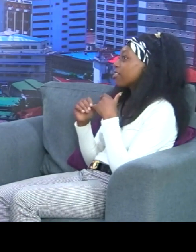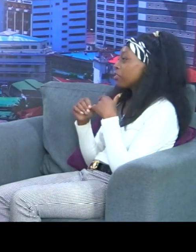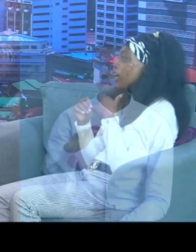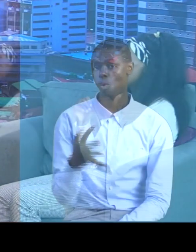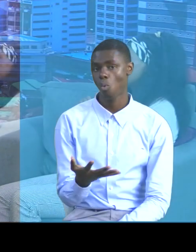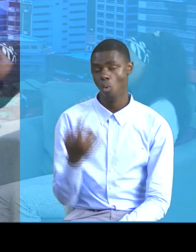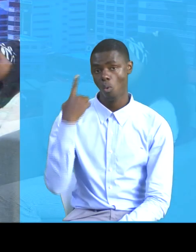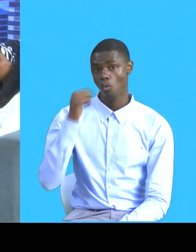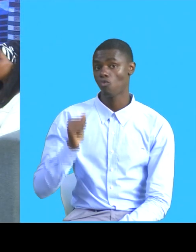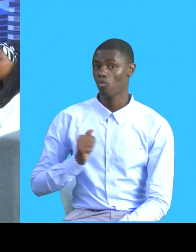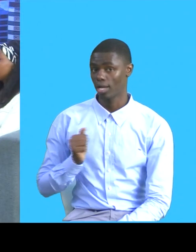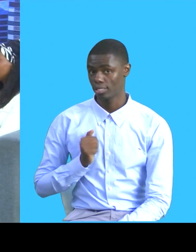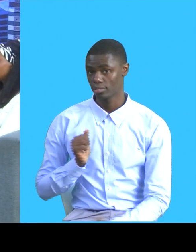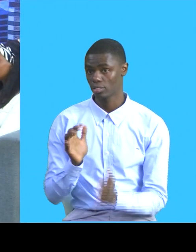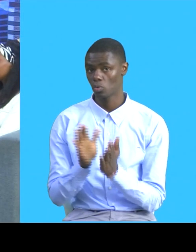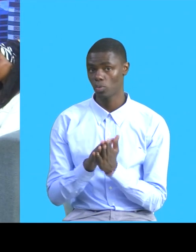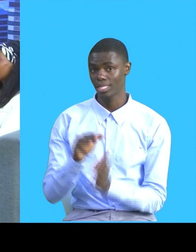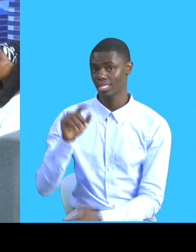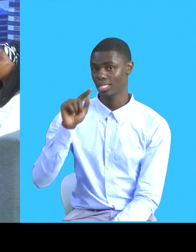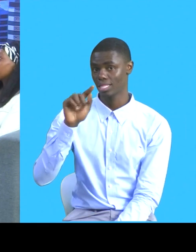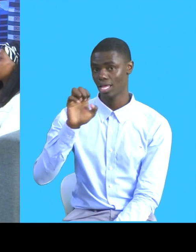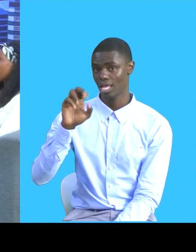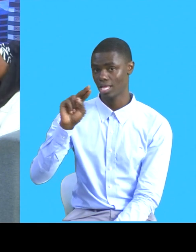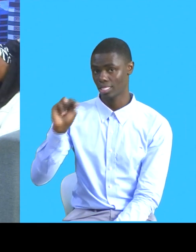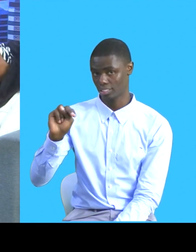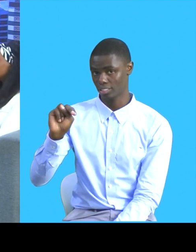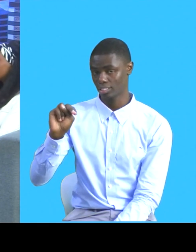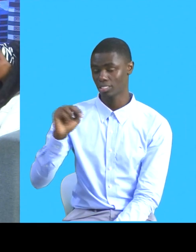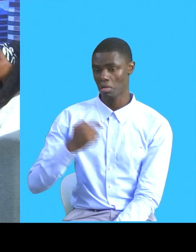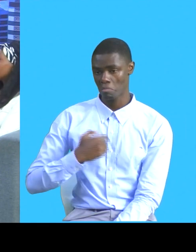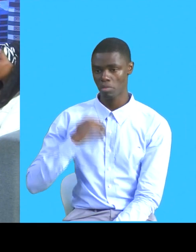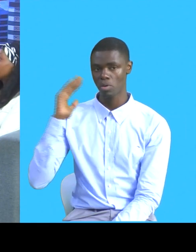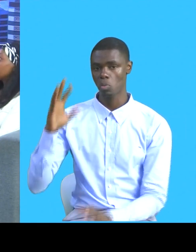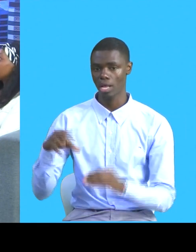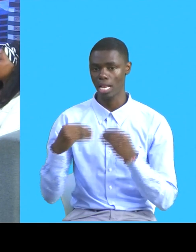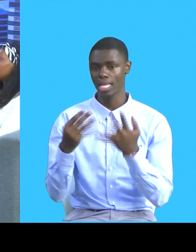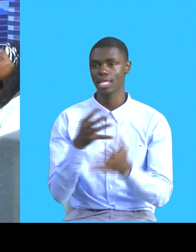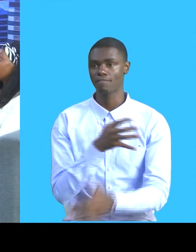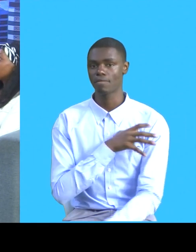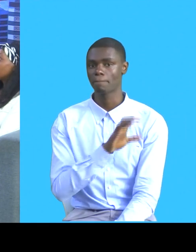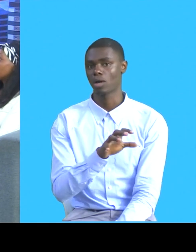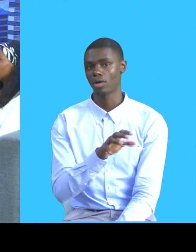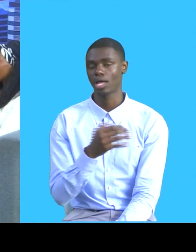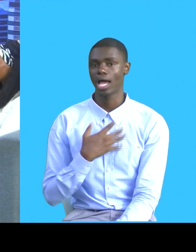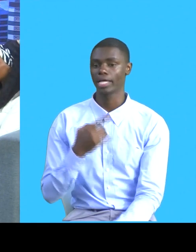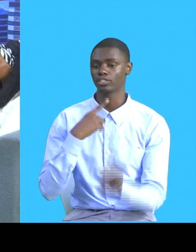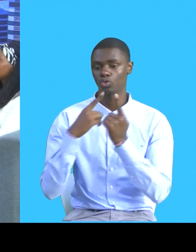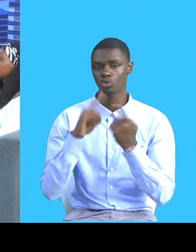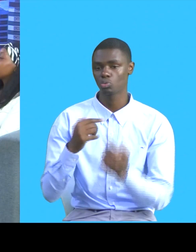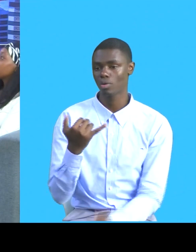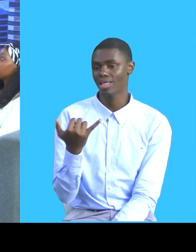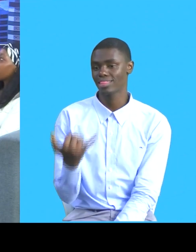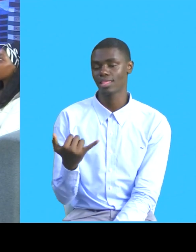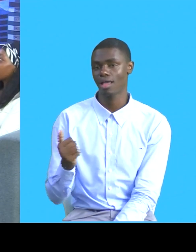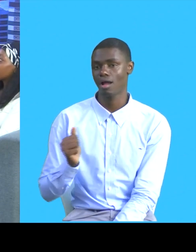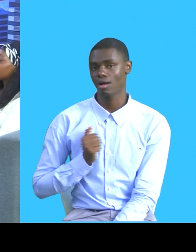Yeah, for girls, especially with the teenagers, I would really like to talk to the young girls,